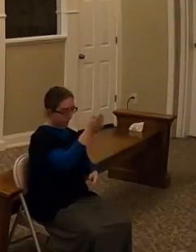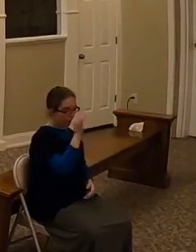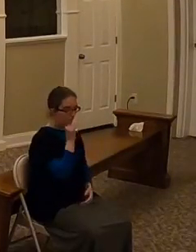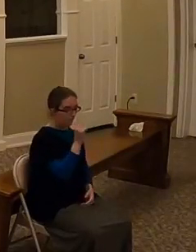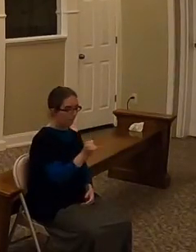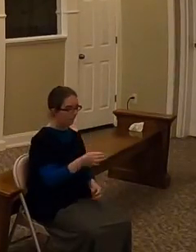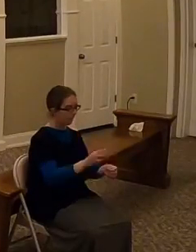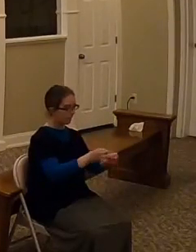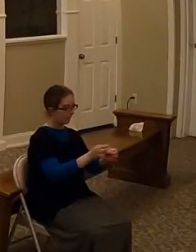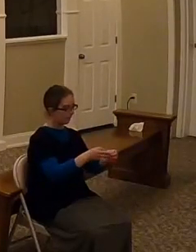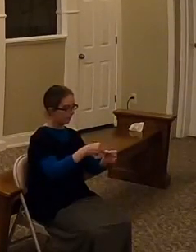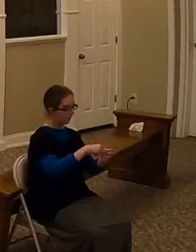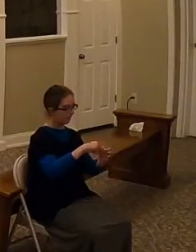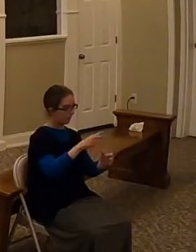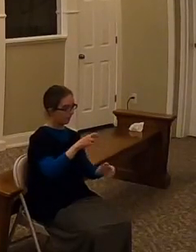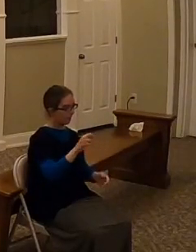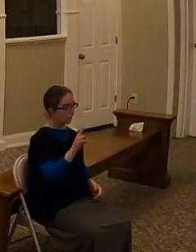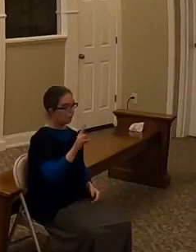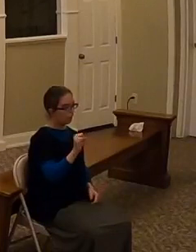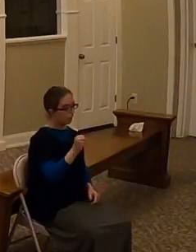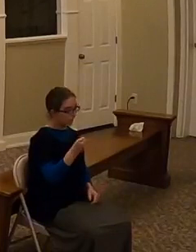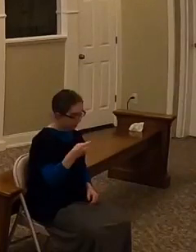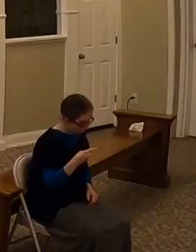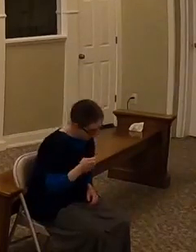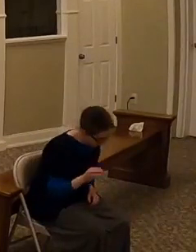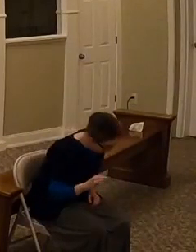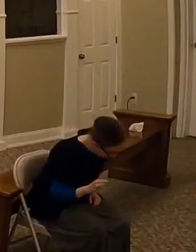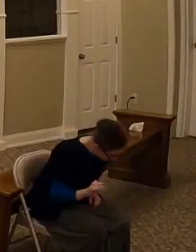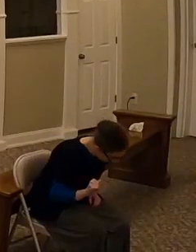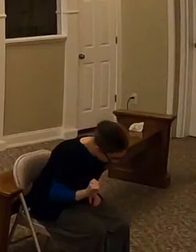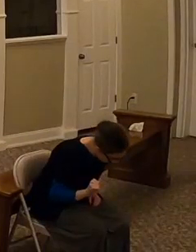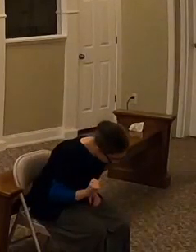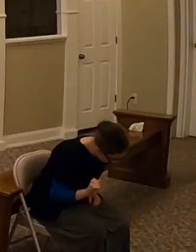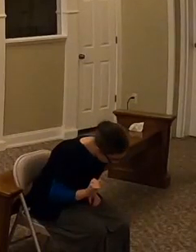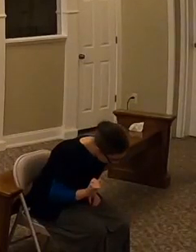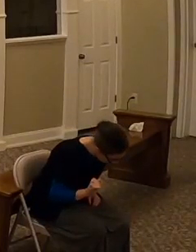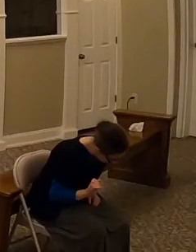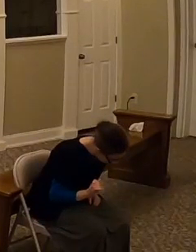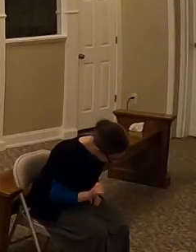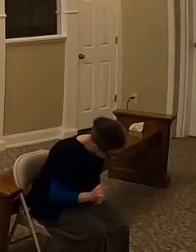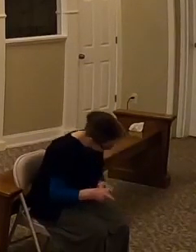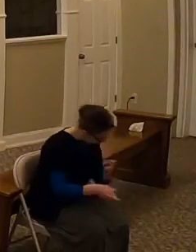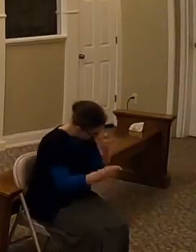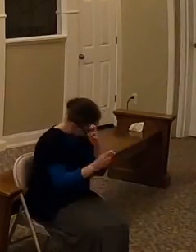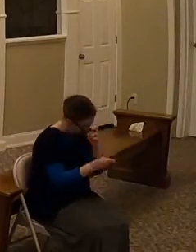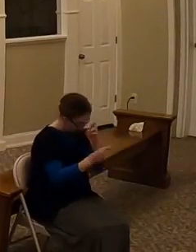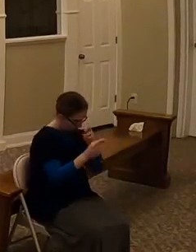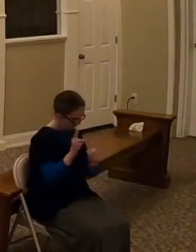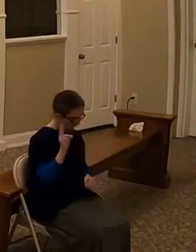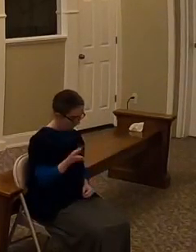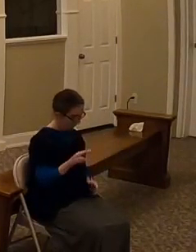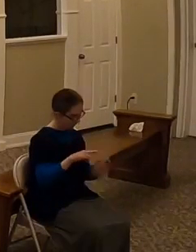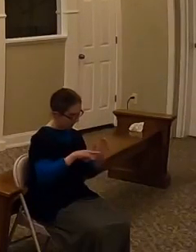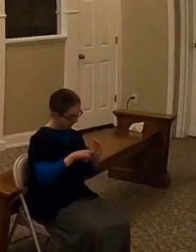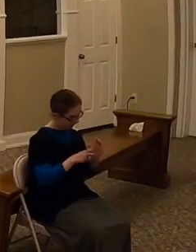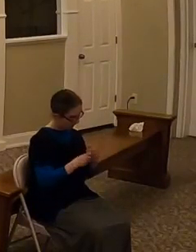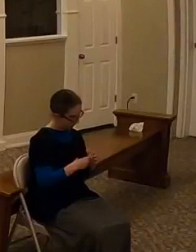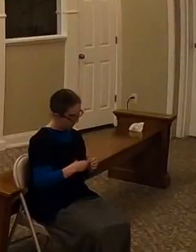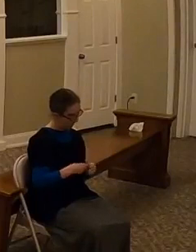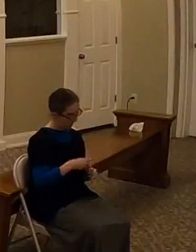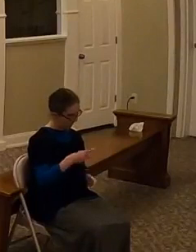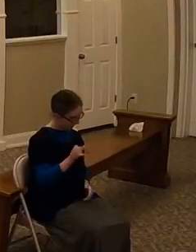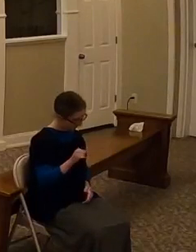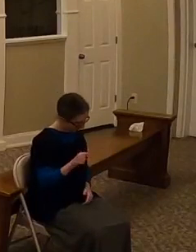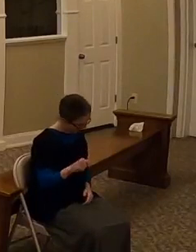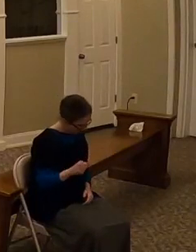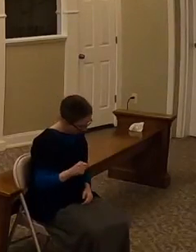is interpreted in the Greek eusebia. Number one, it means reverence and respect. Number two, it means piety